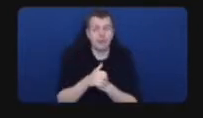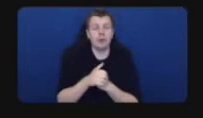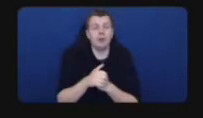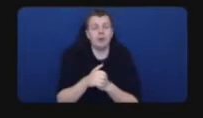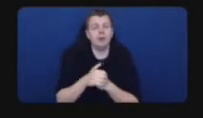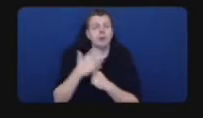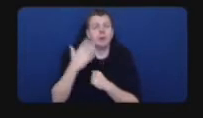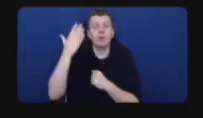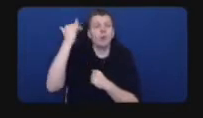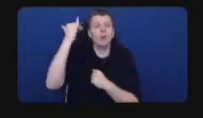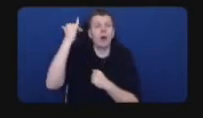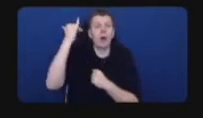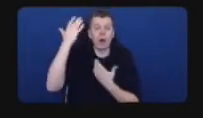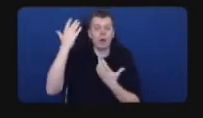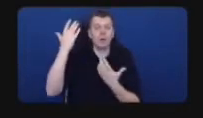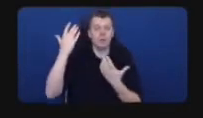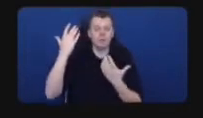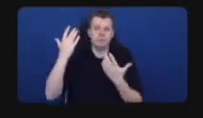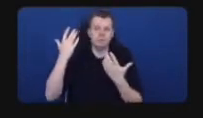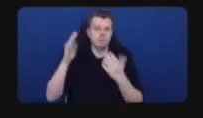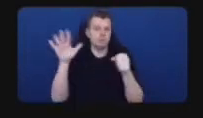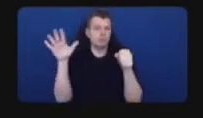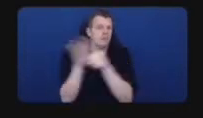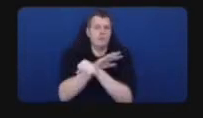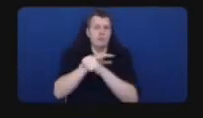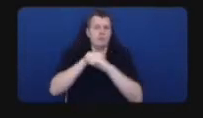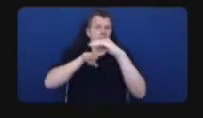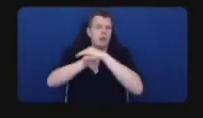the information is